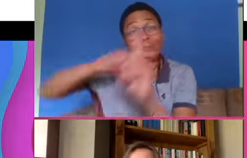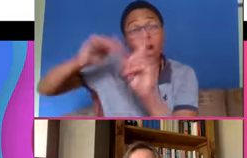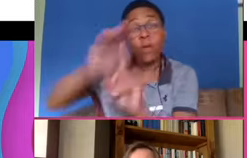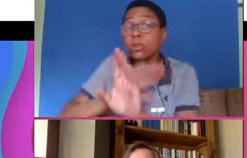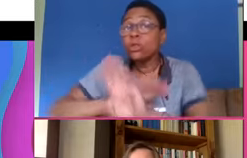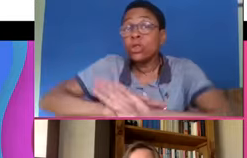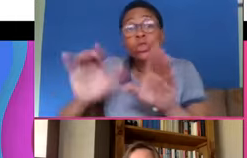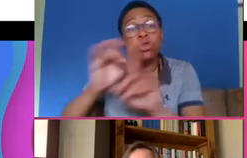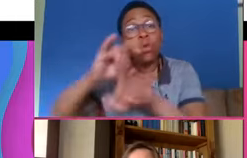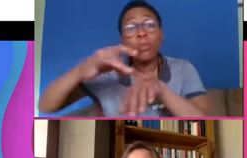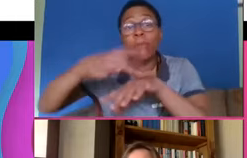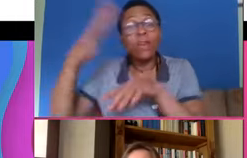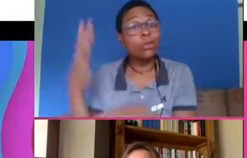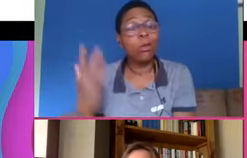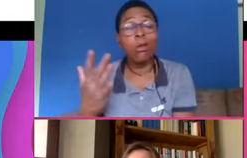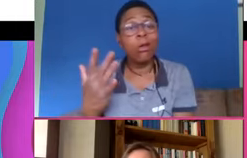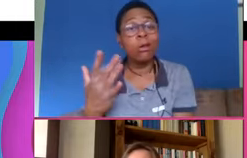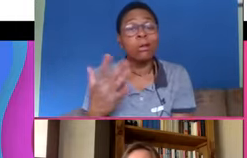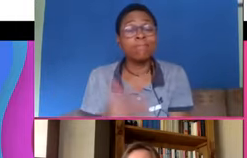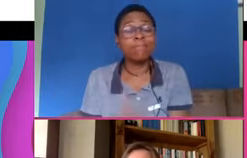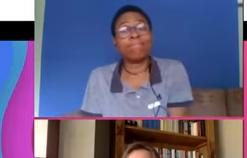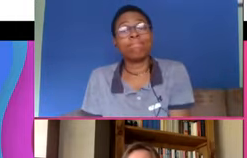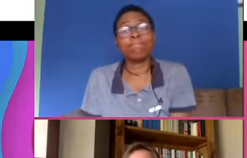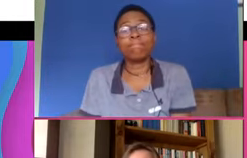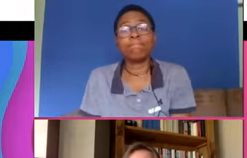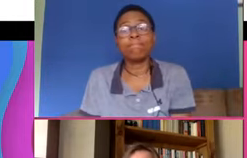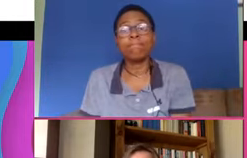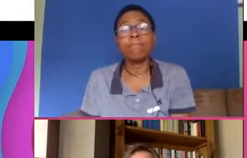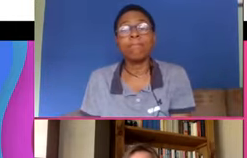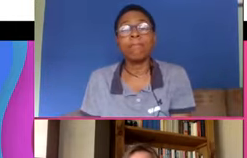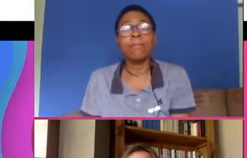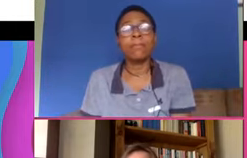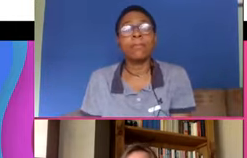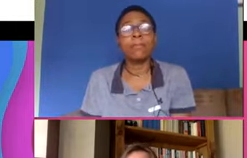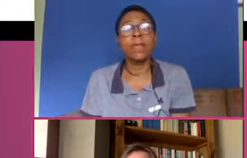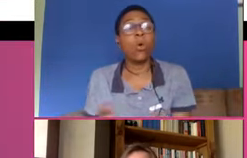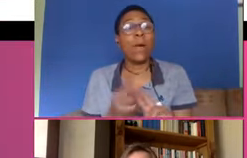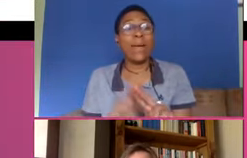with more than one group or organisation simultaneously.